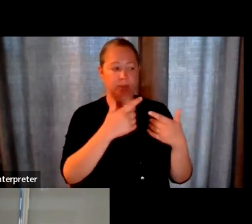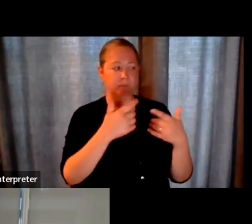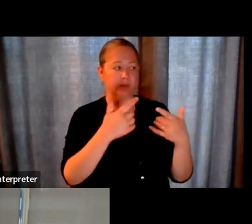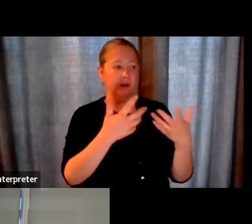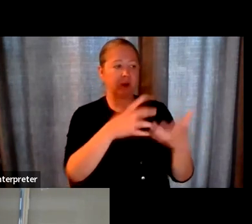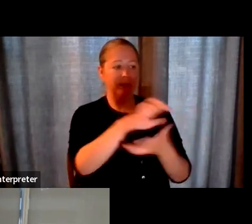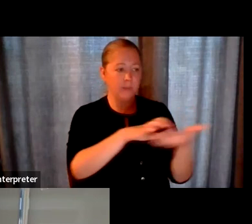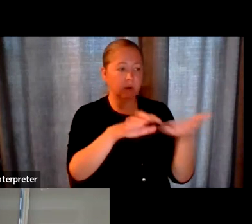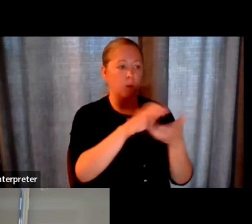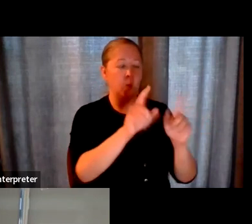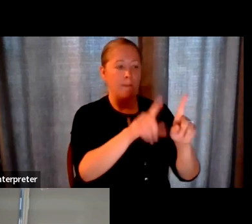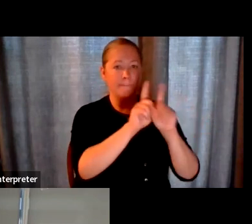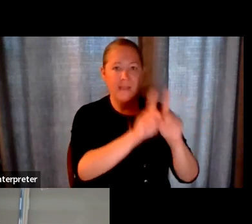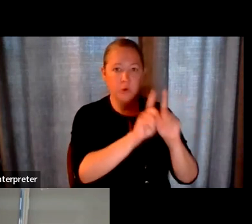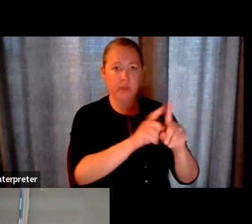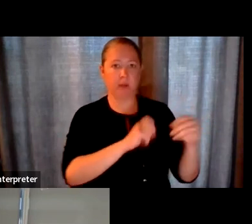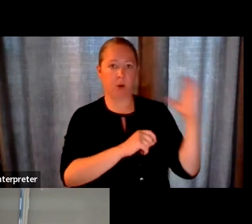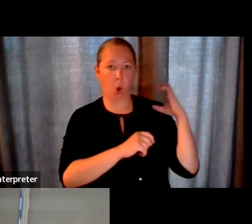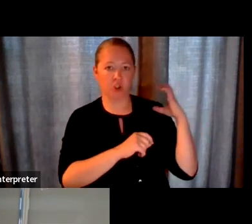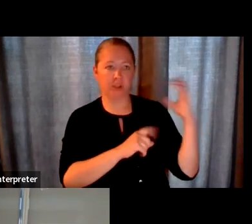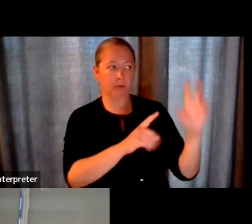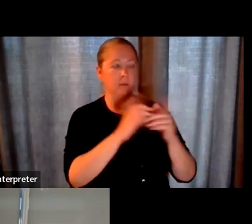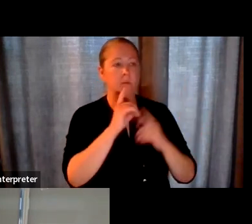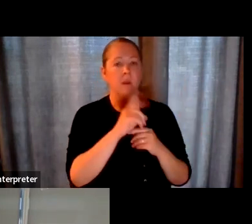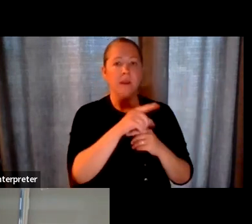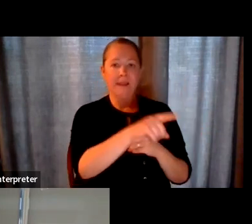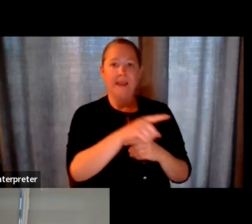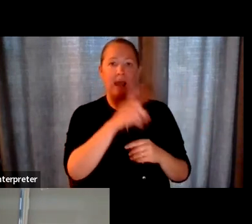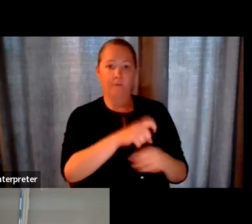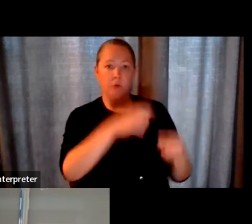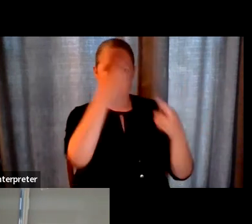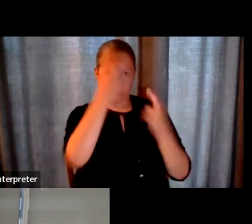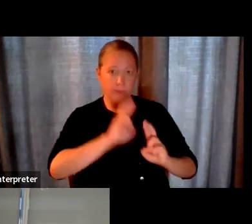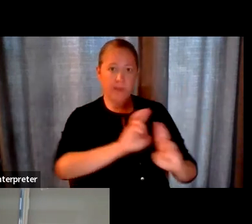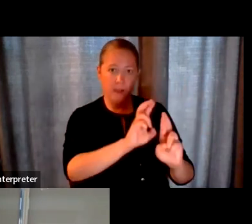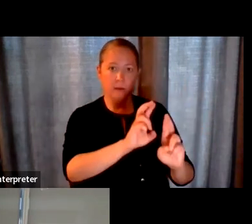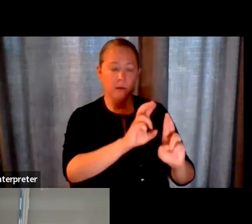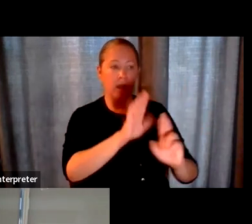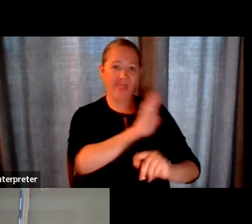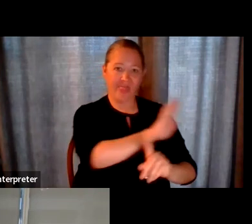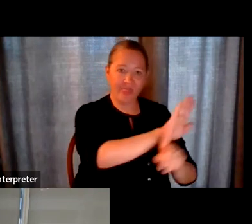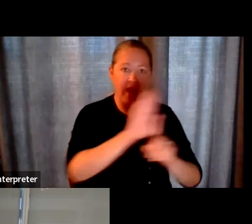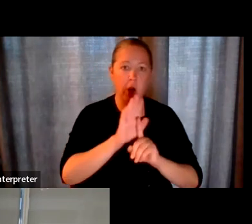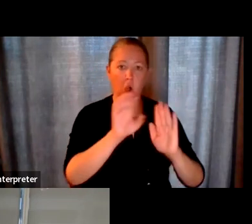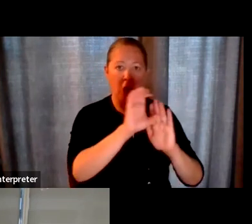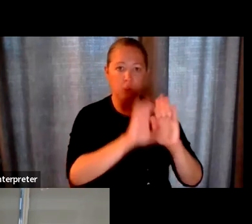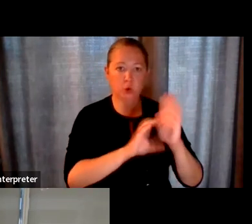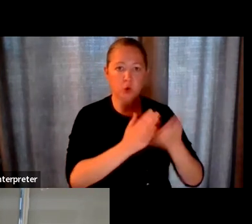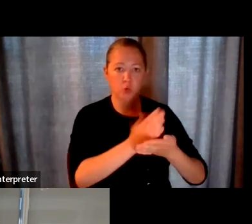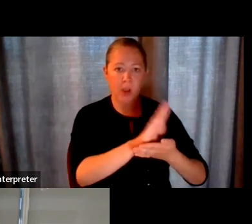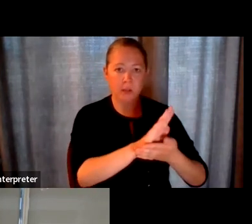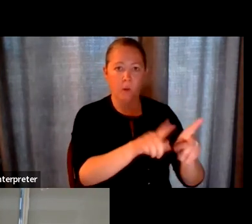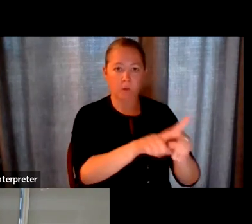he is mentoring them, when he is leading them as their coach. He has to be respectful of their constitutional rights as well,